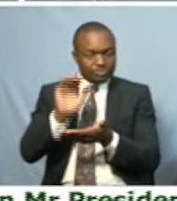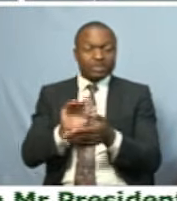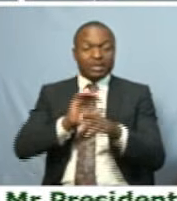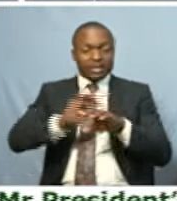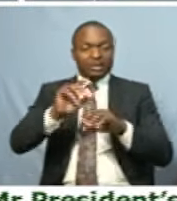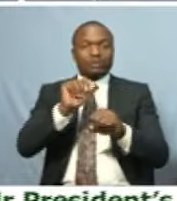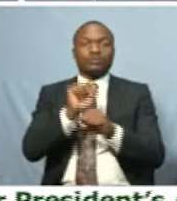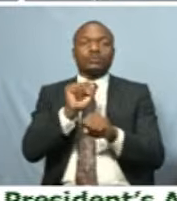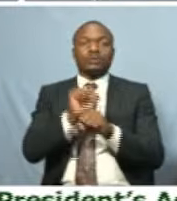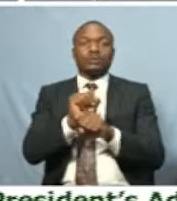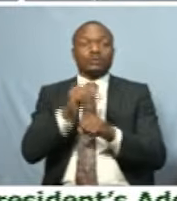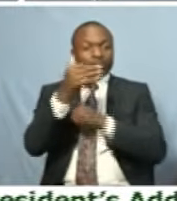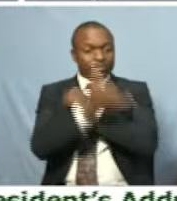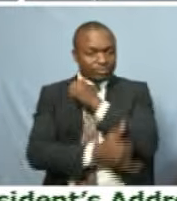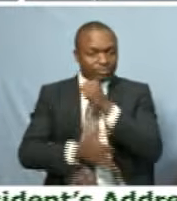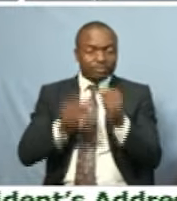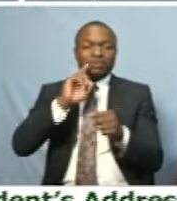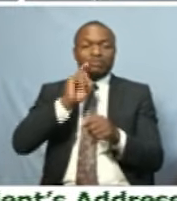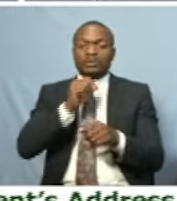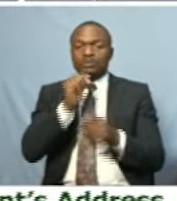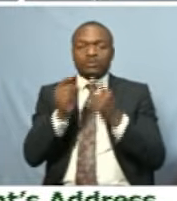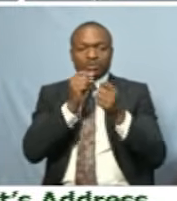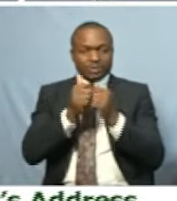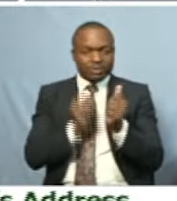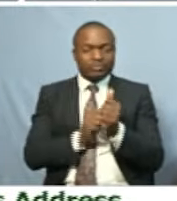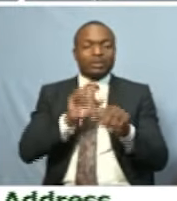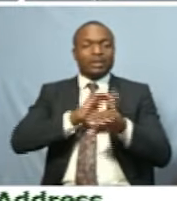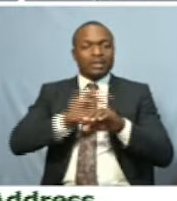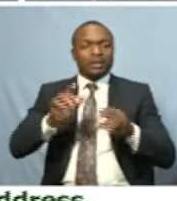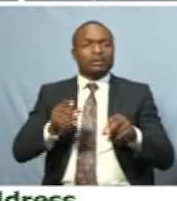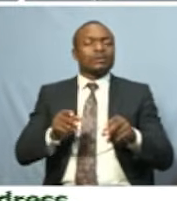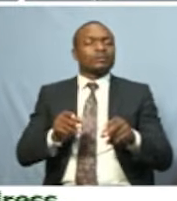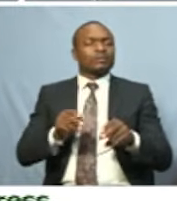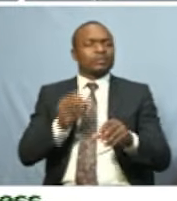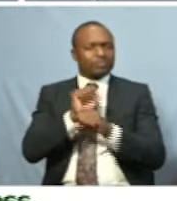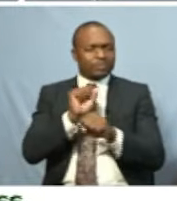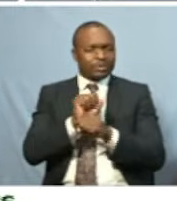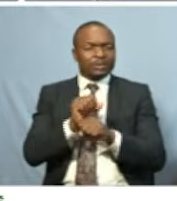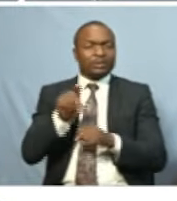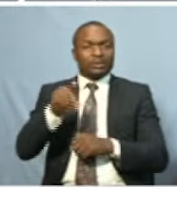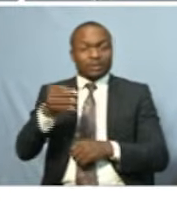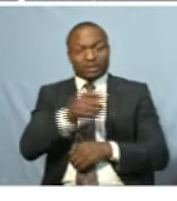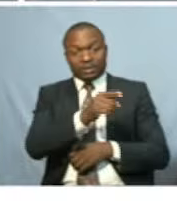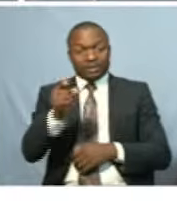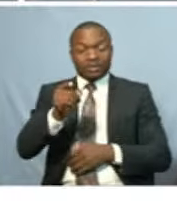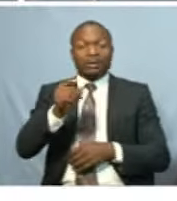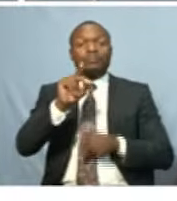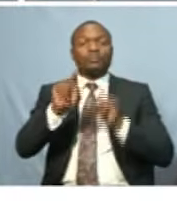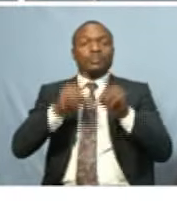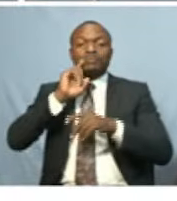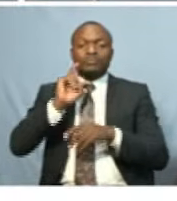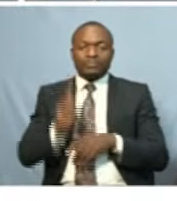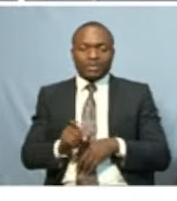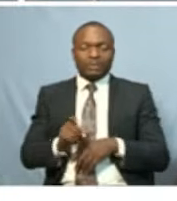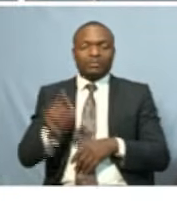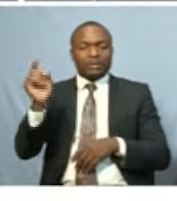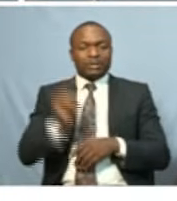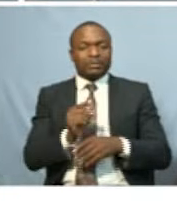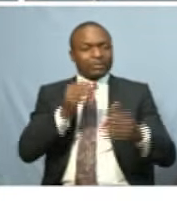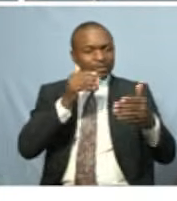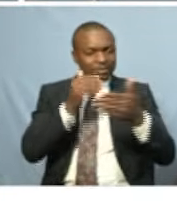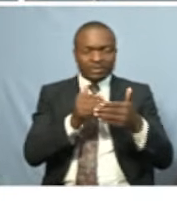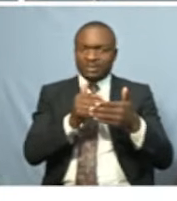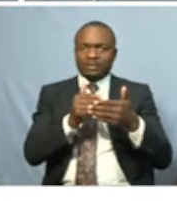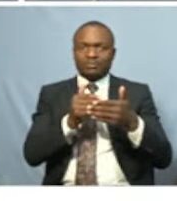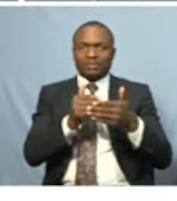in this country. So they should not talk about unemployment levels, the PF. That's why these people should never come closer to the corridors